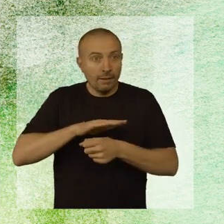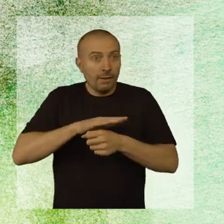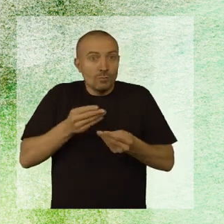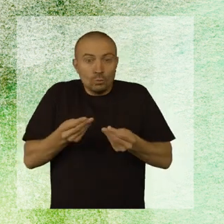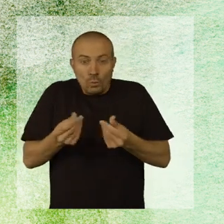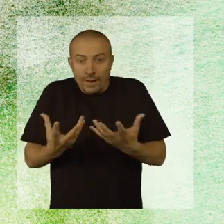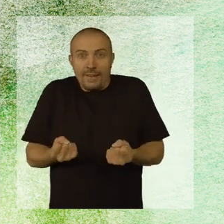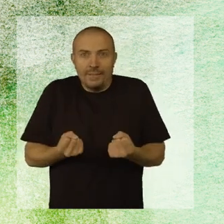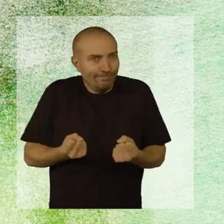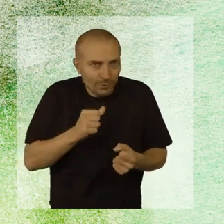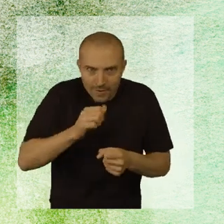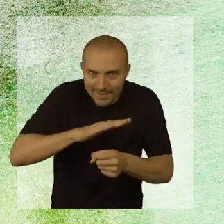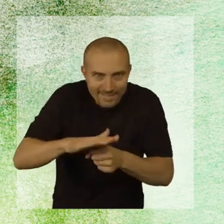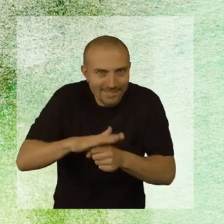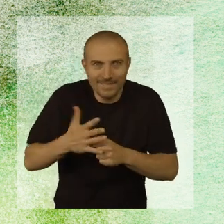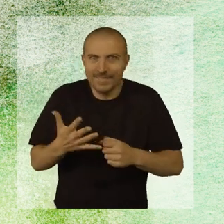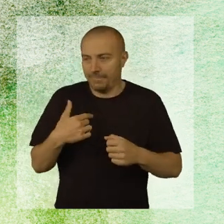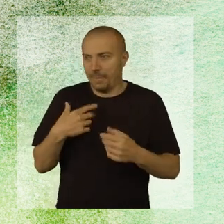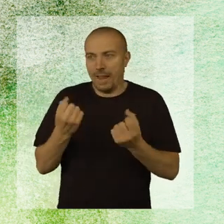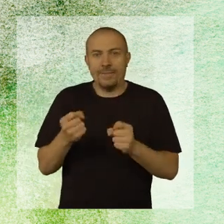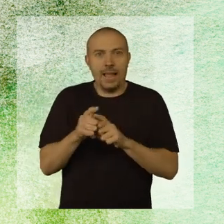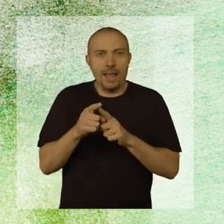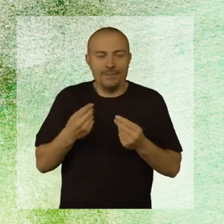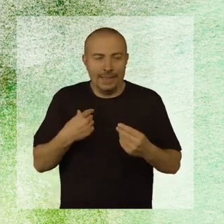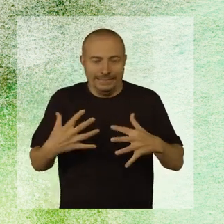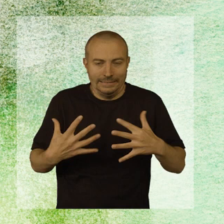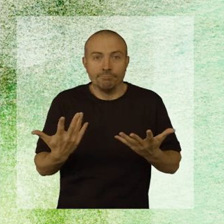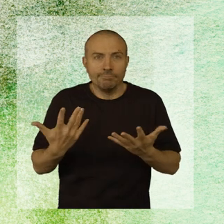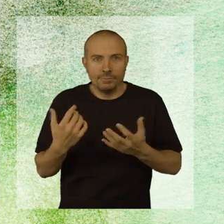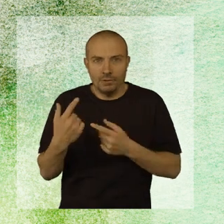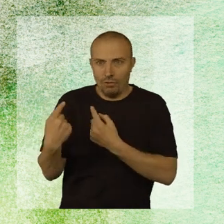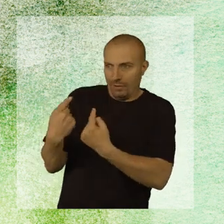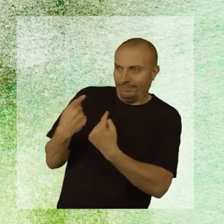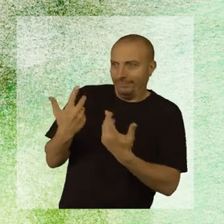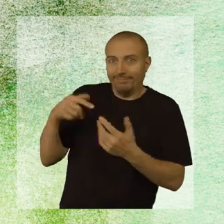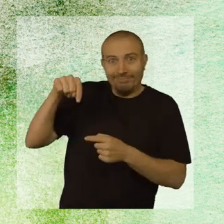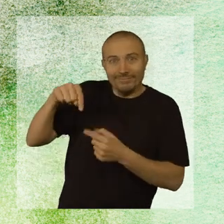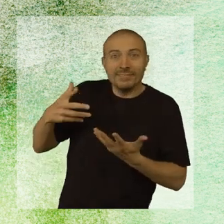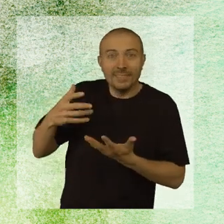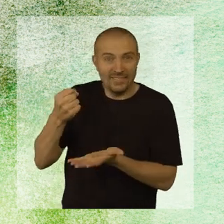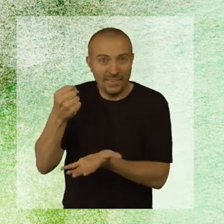day. There's not enough resources. We're